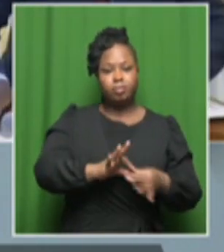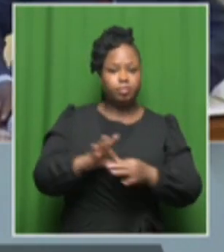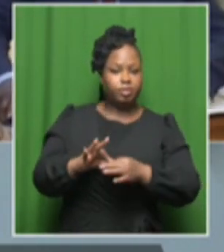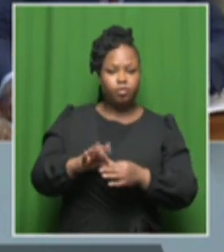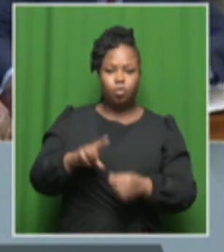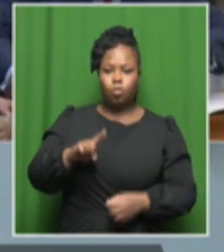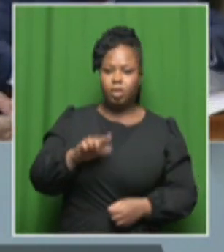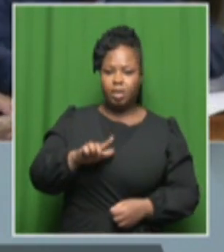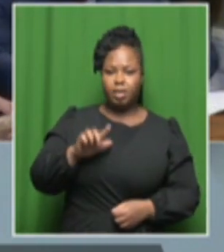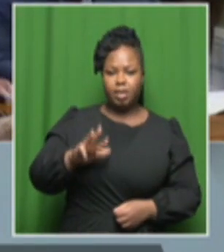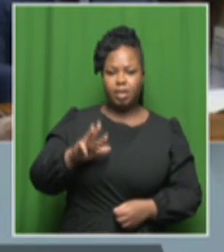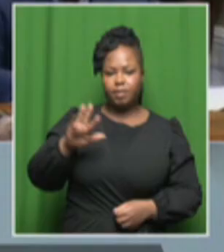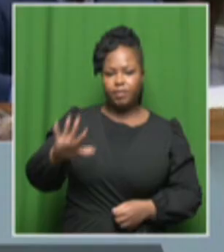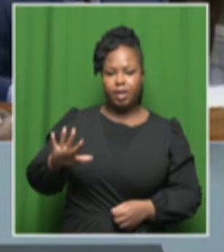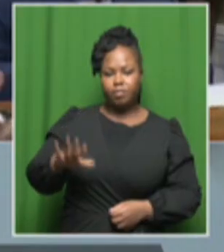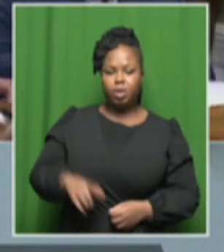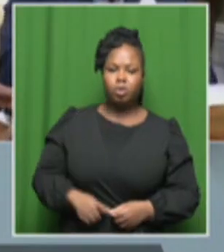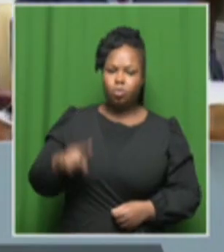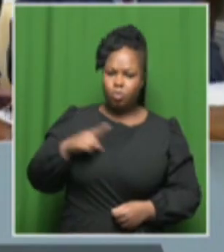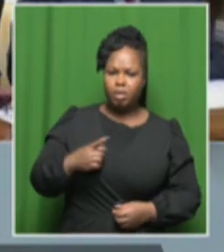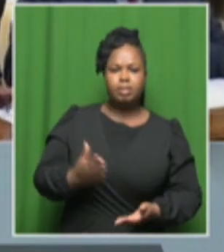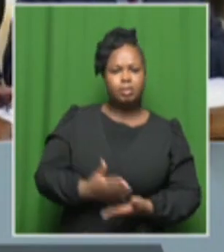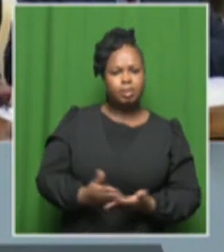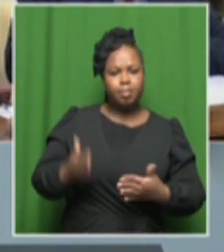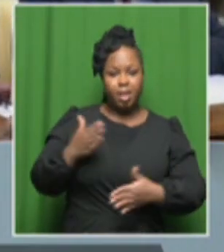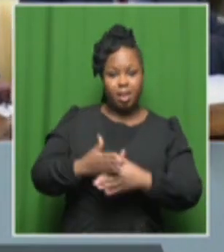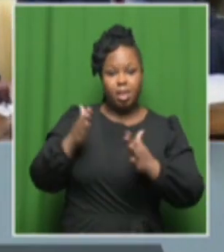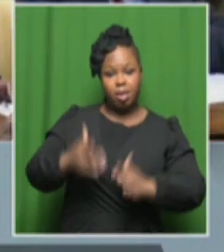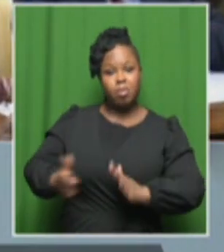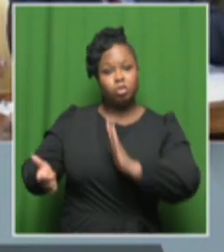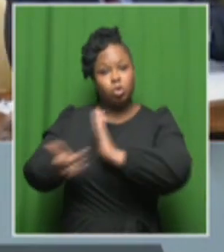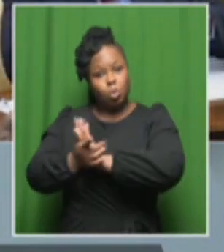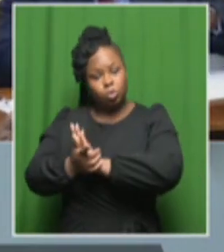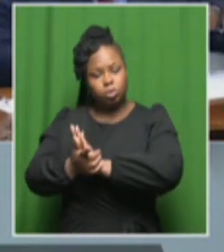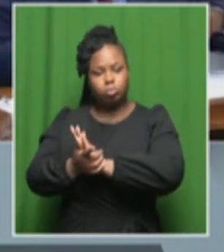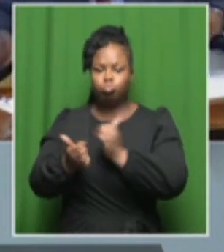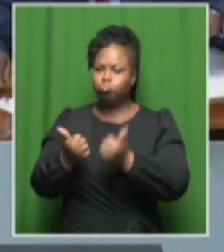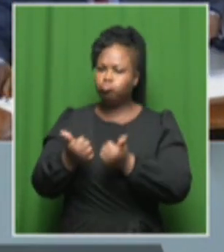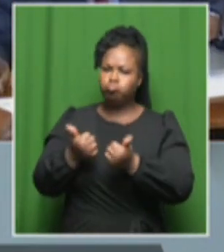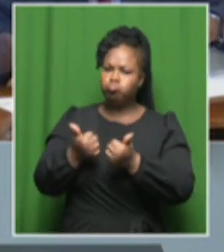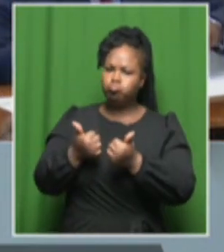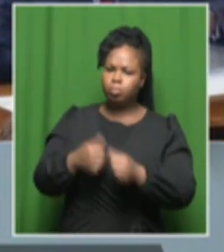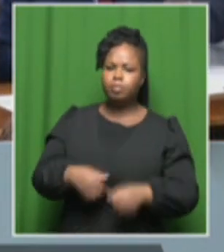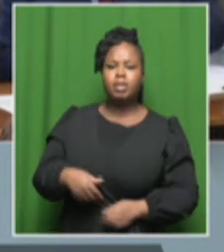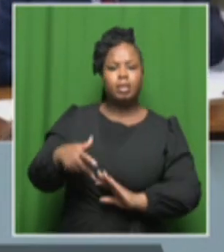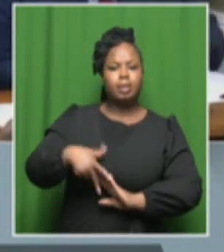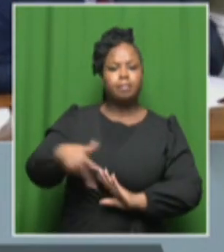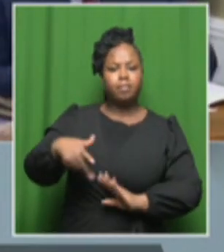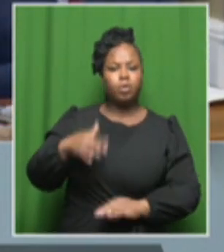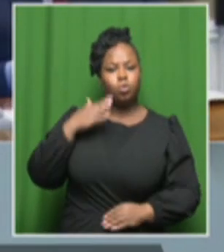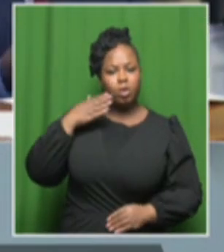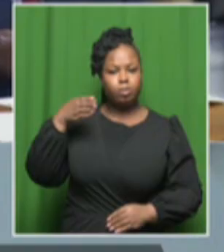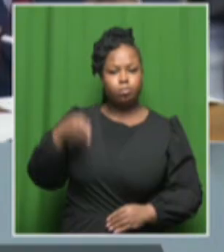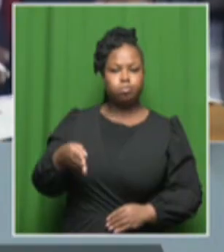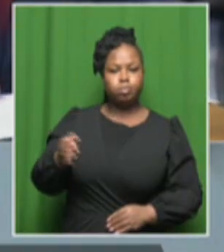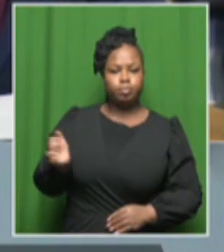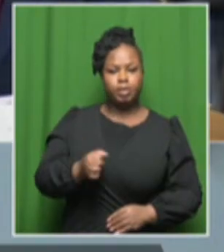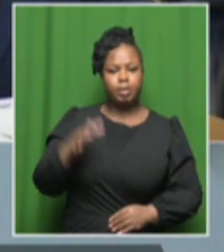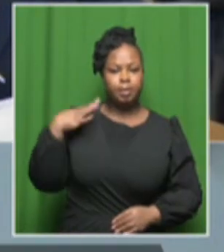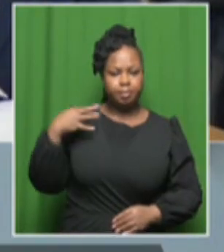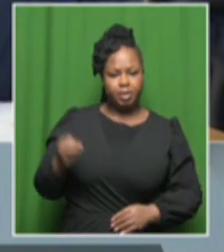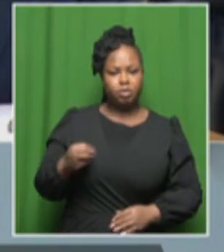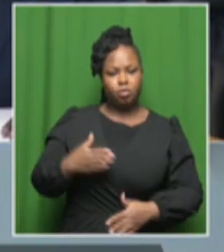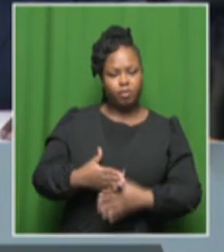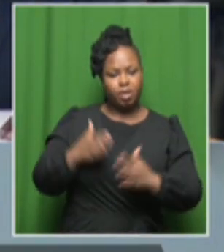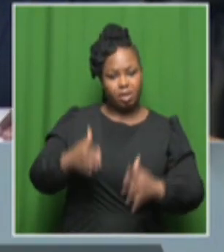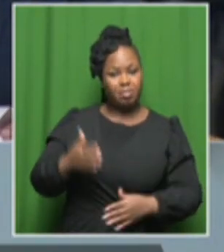1995. So that is why we have a set of very progressive labor laws. And those laws were passed under his tenure as the Minister of